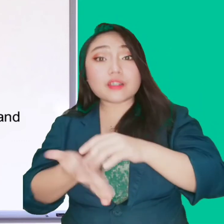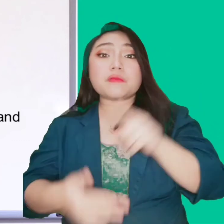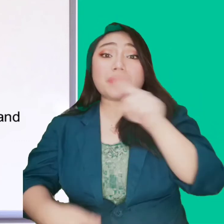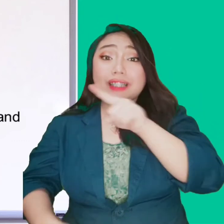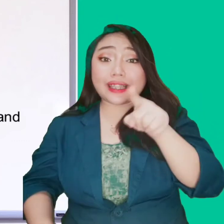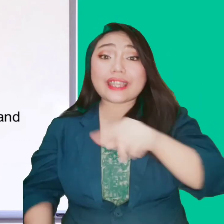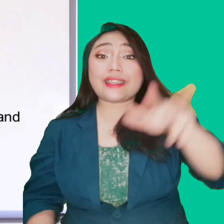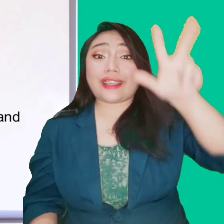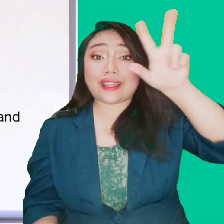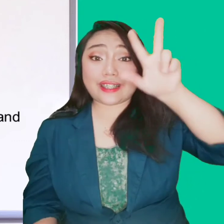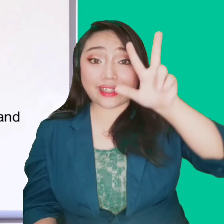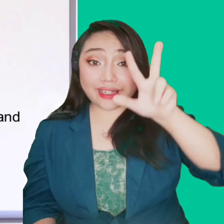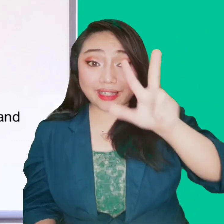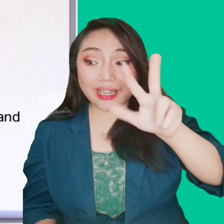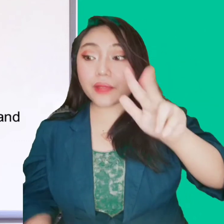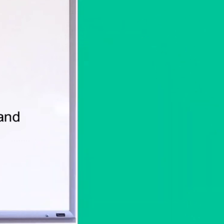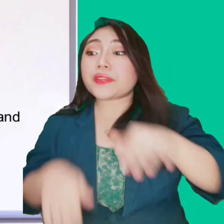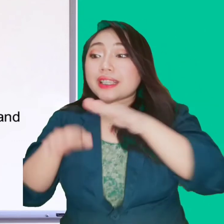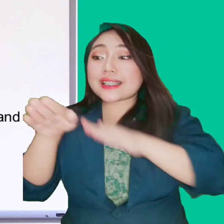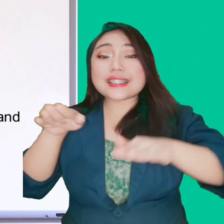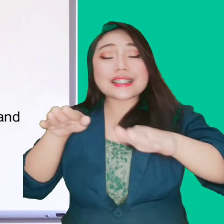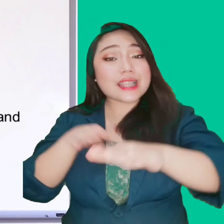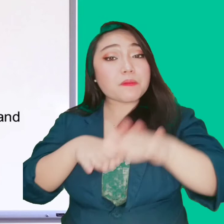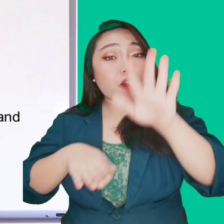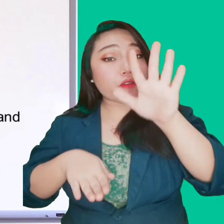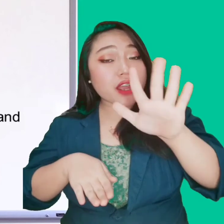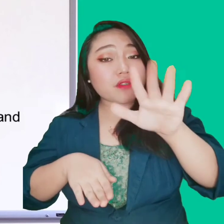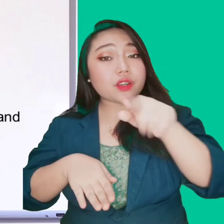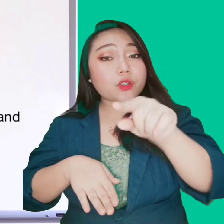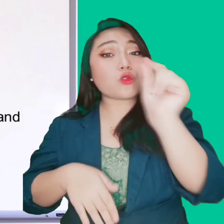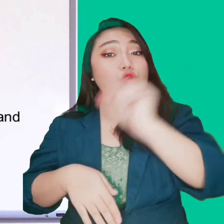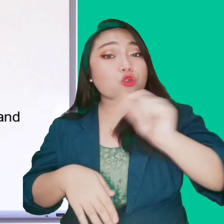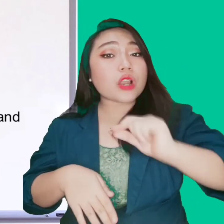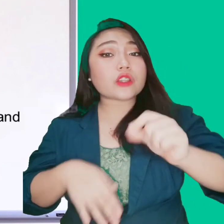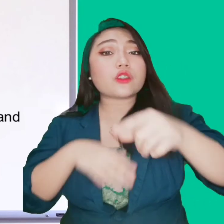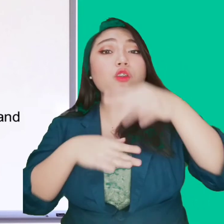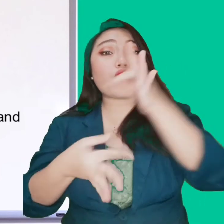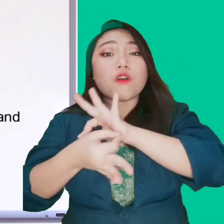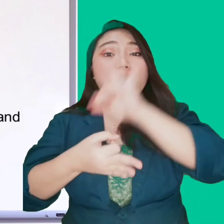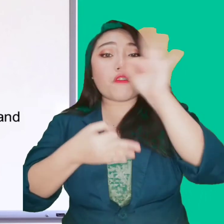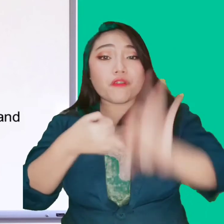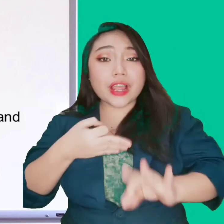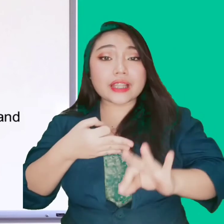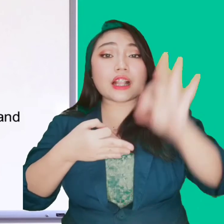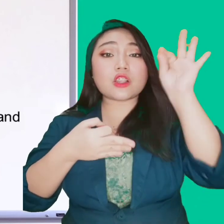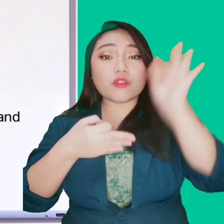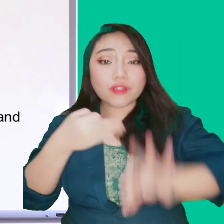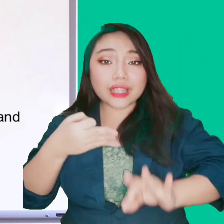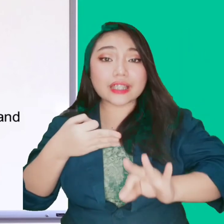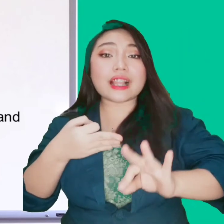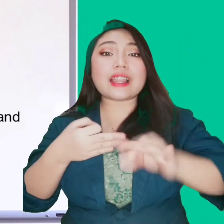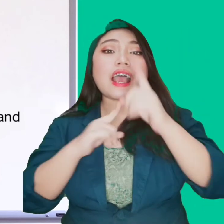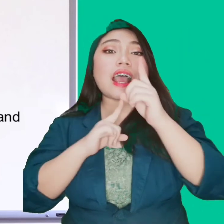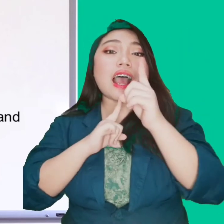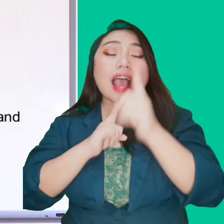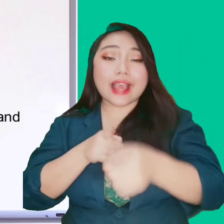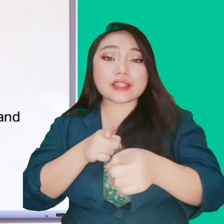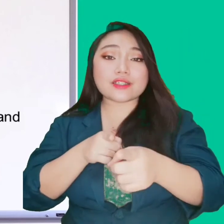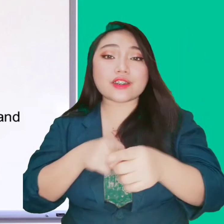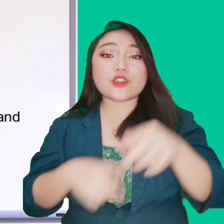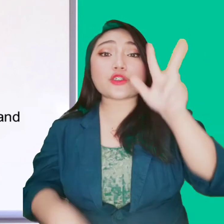divide, calculate, and it will give you an answer of 3. Step 5 is you would be writing your